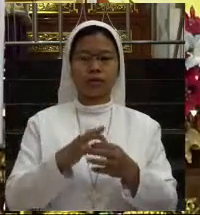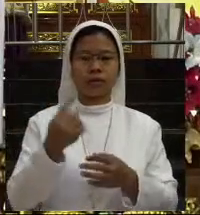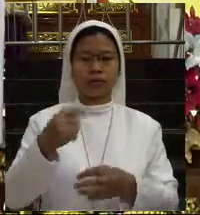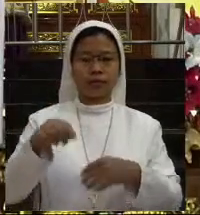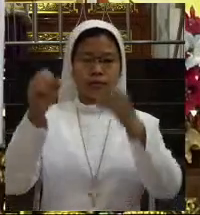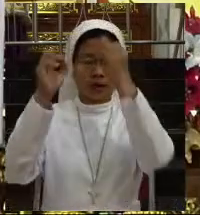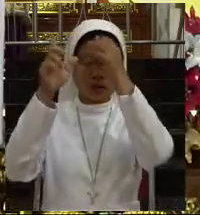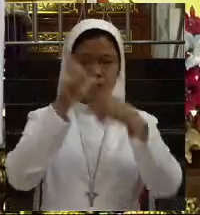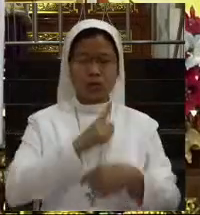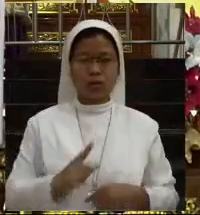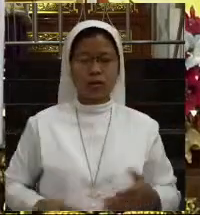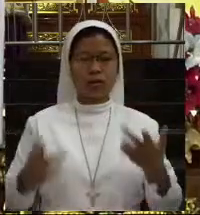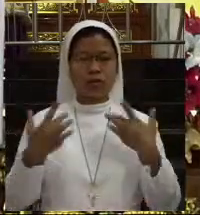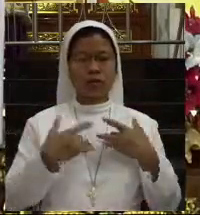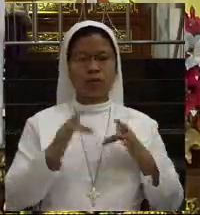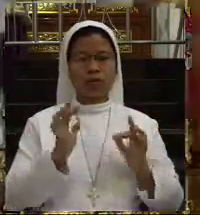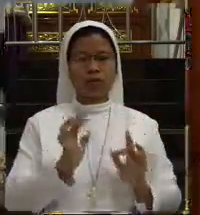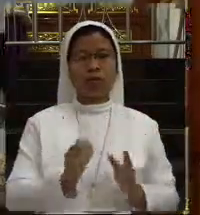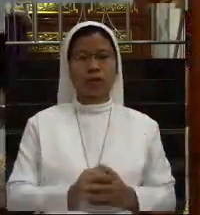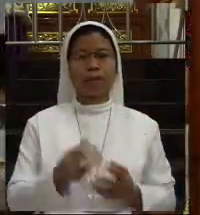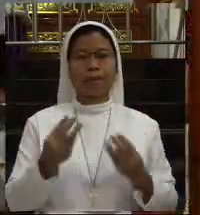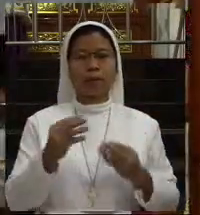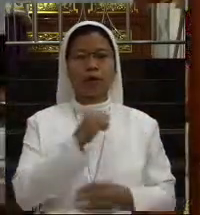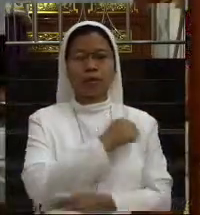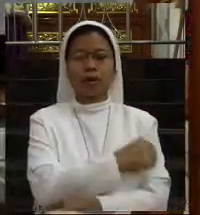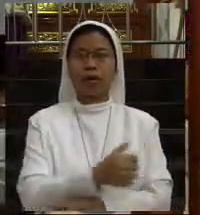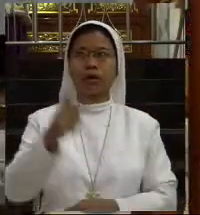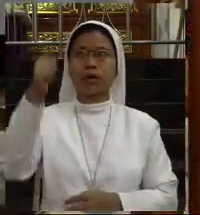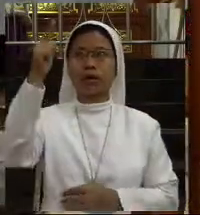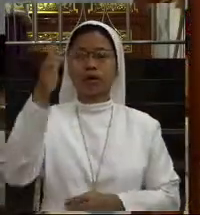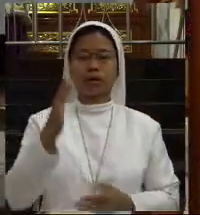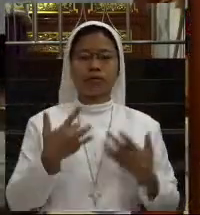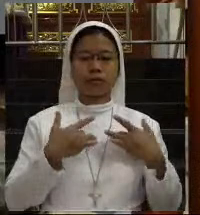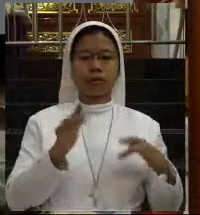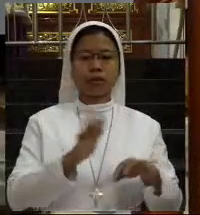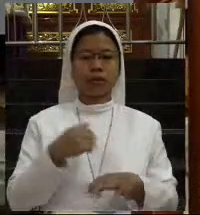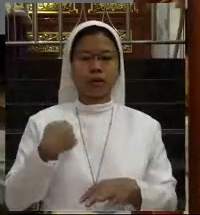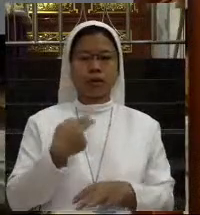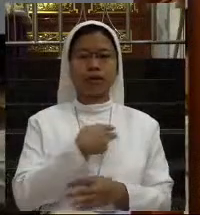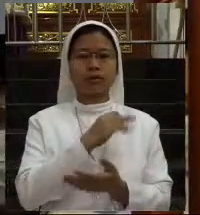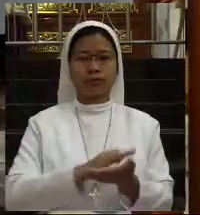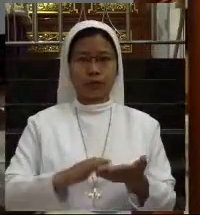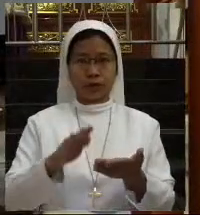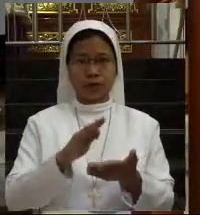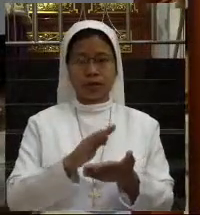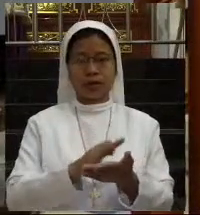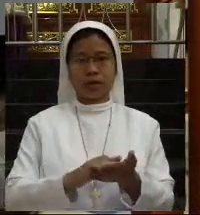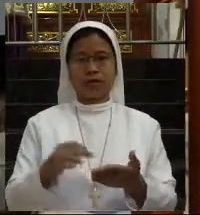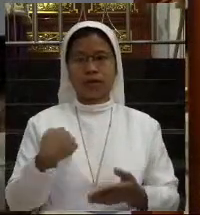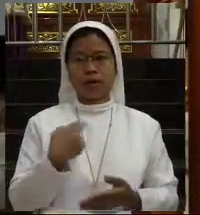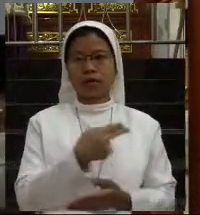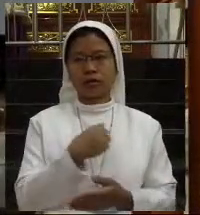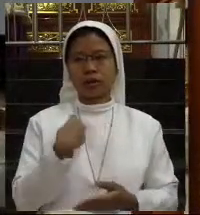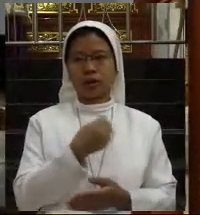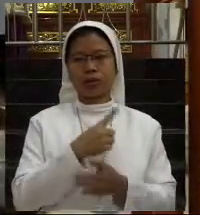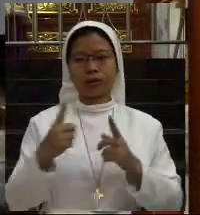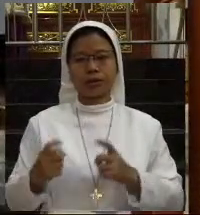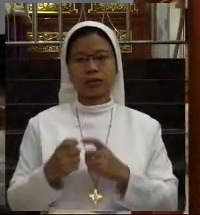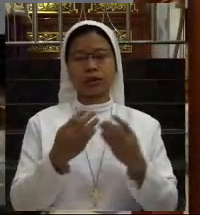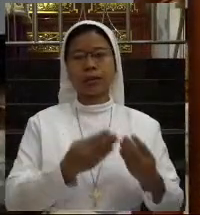mercy. Lord, have mercy. And may Almighty God have mercy on us. Forgive us our